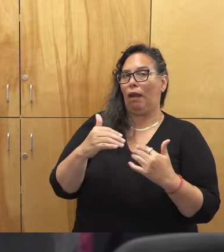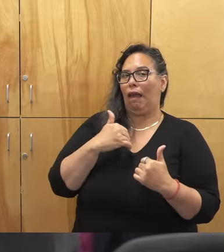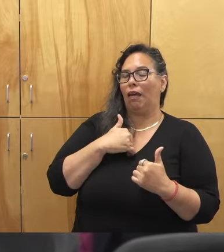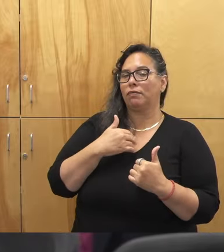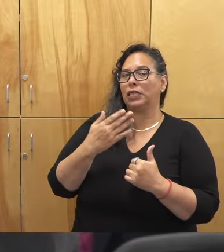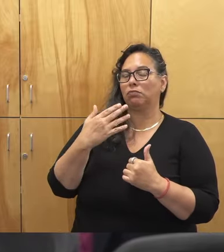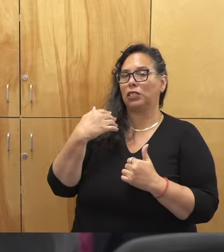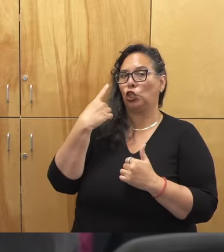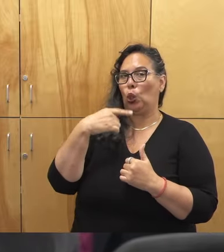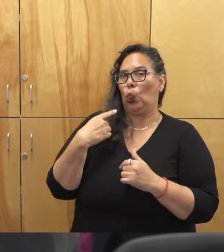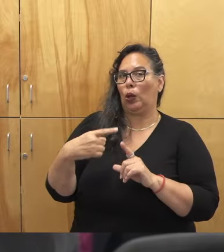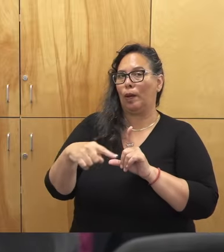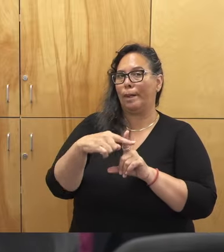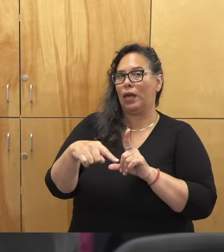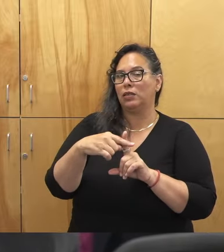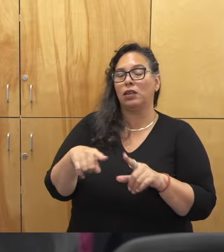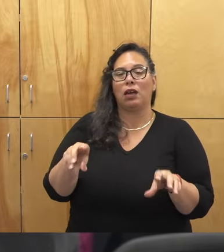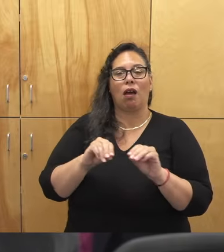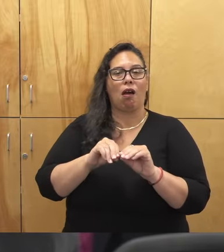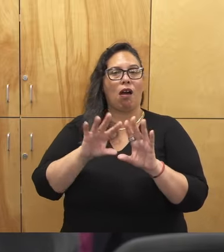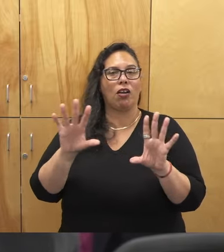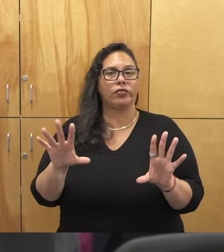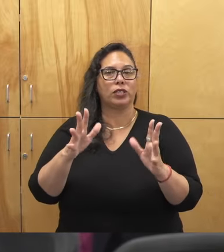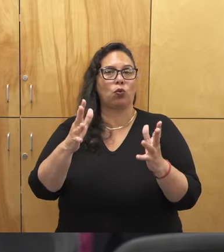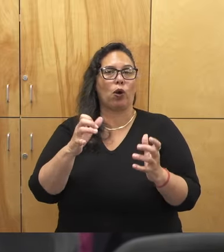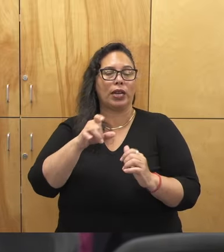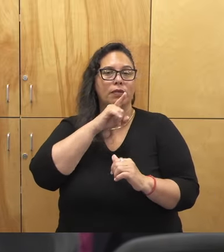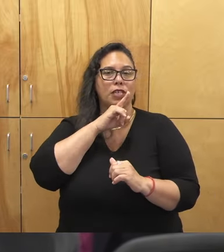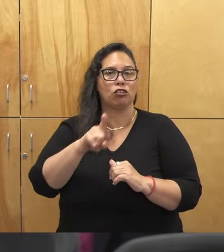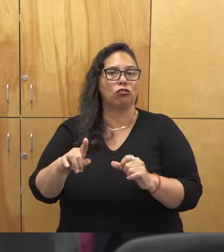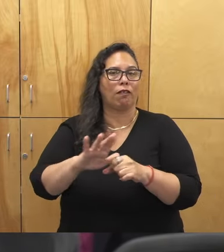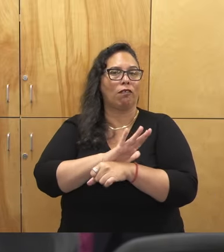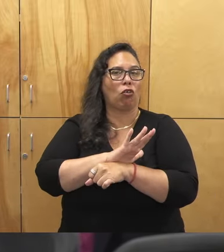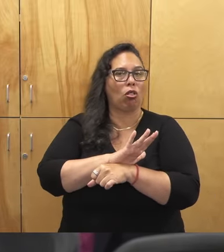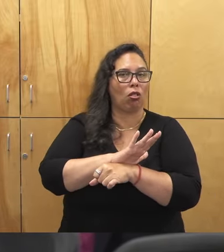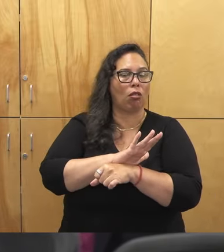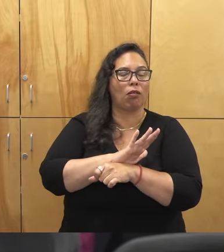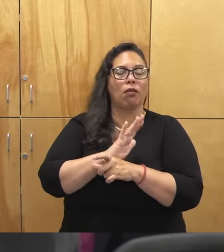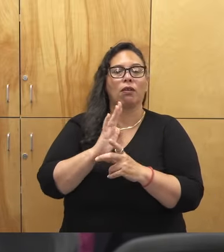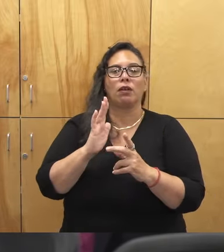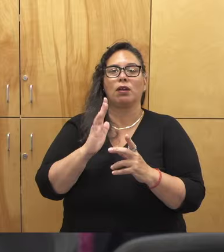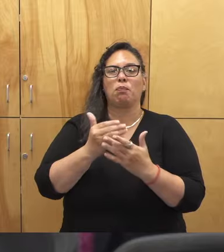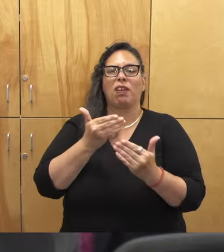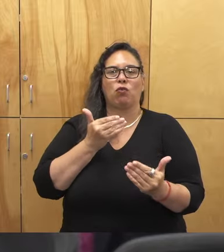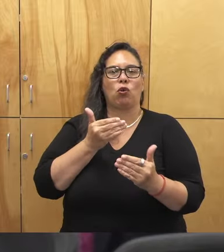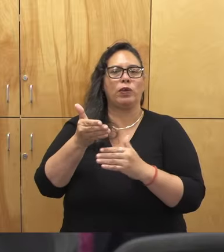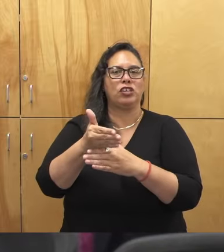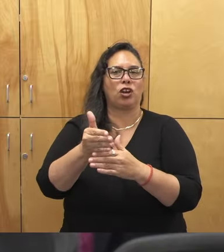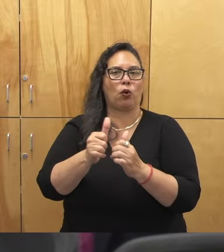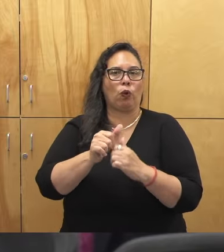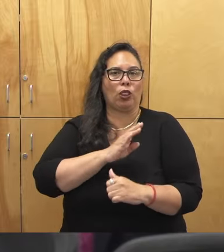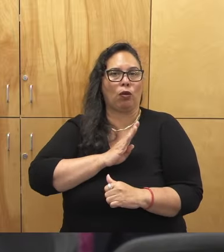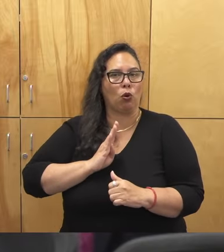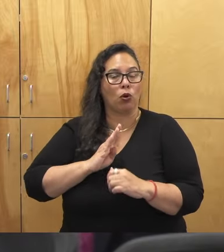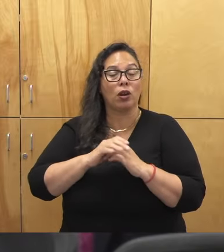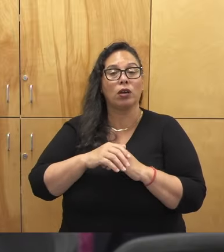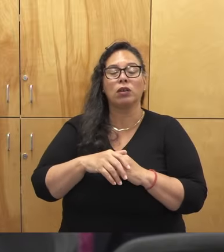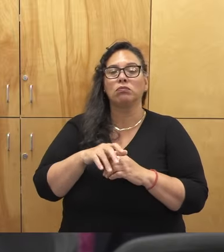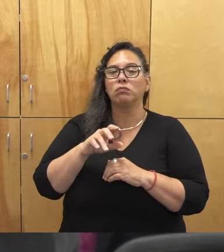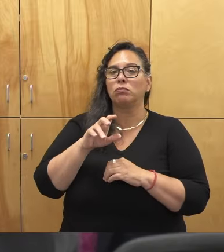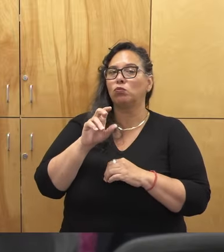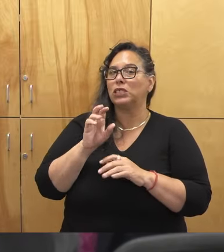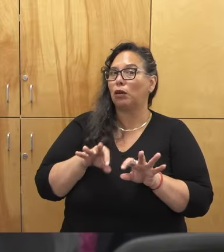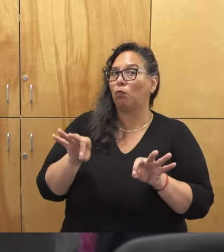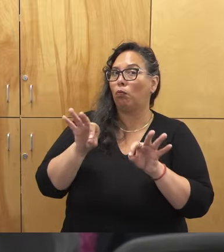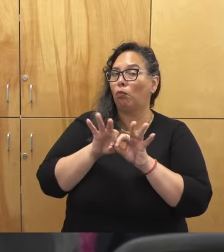very positive. Obviously, we want to make sure that it's fully complete to be able to share out to the board. So I think it's important to